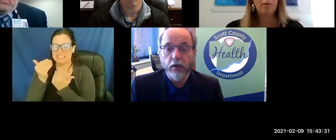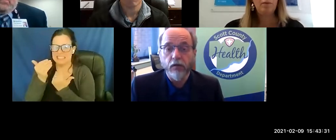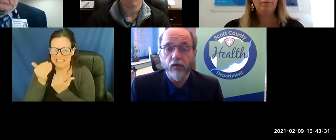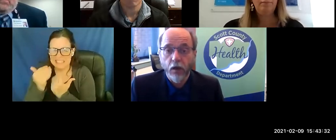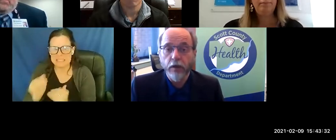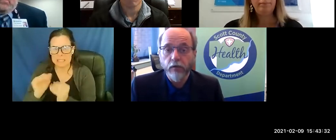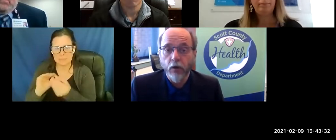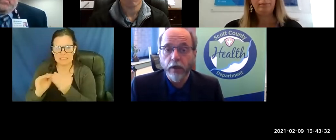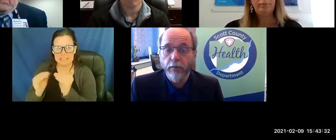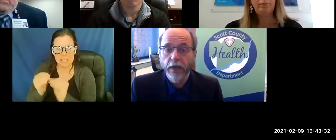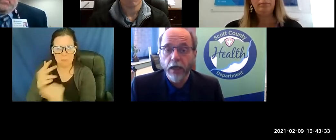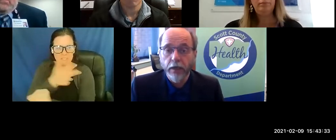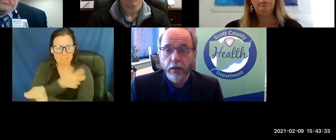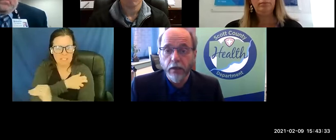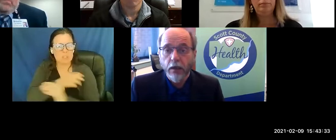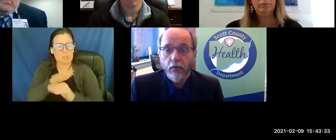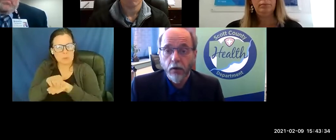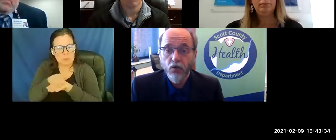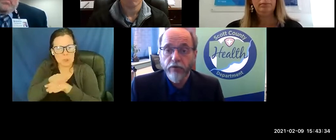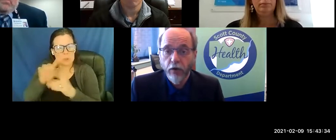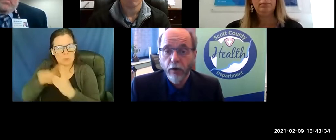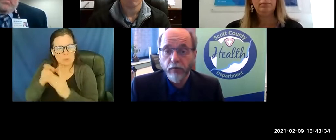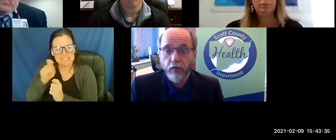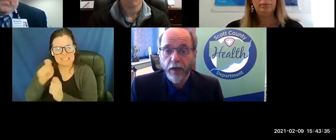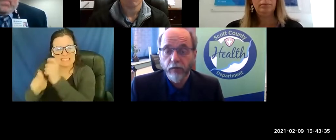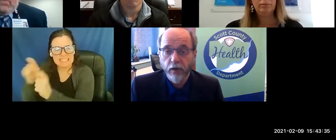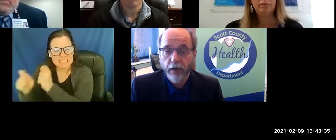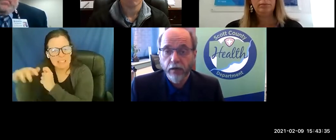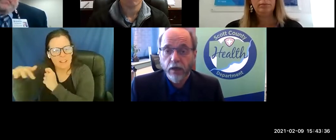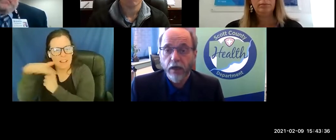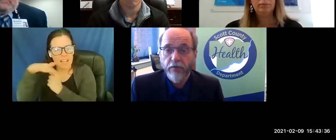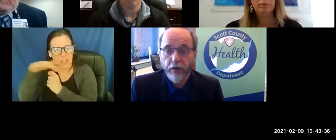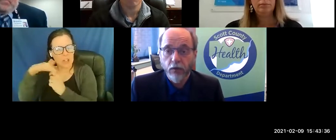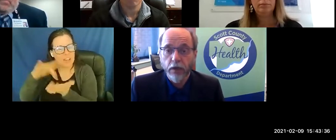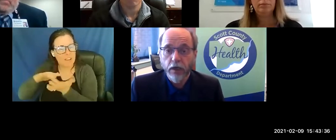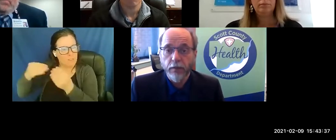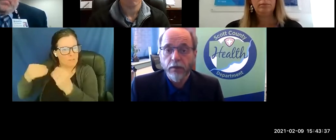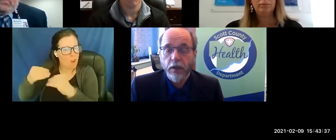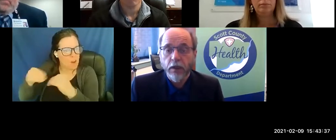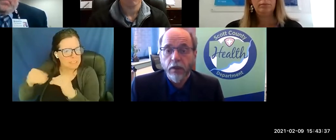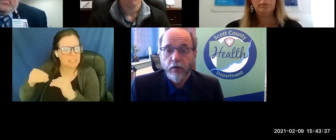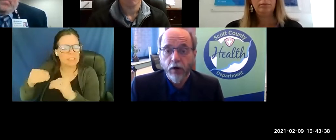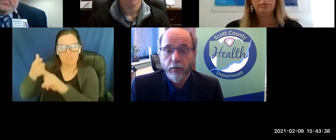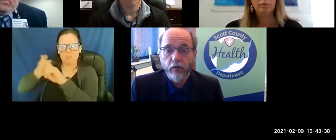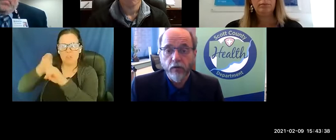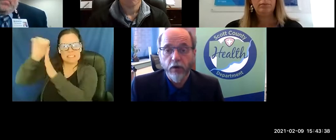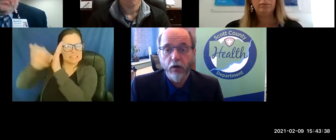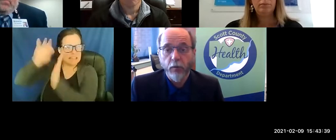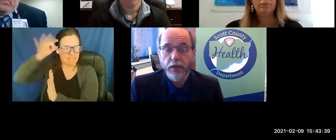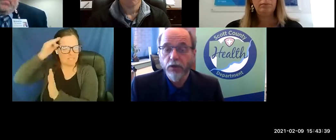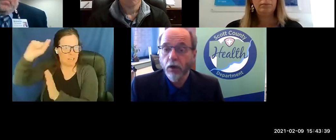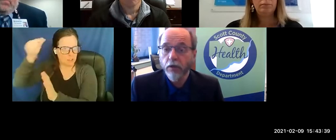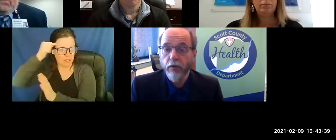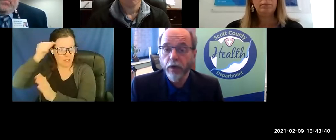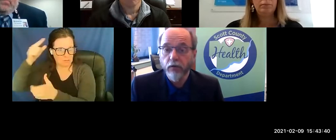vaccine is slowly starting to be allocated to local pharmacies by the state and federal government. The pharmacies involved will